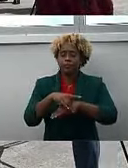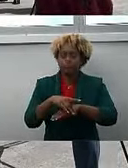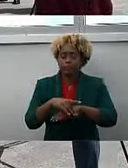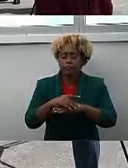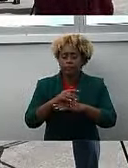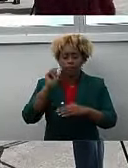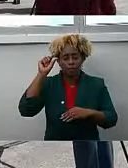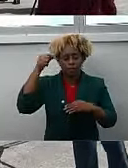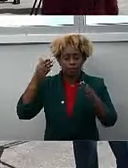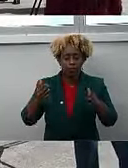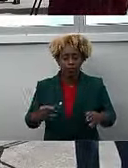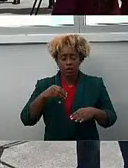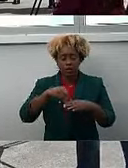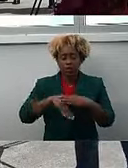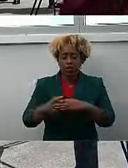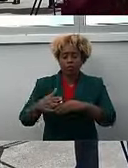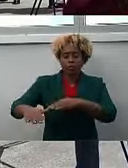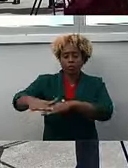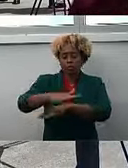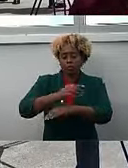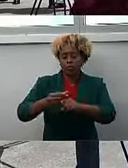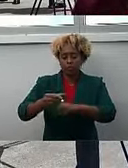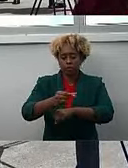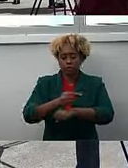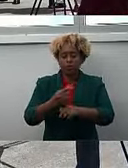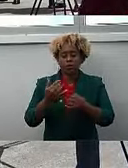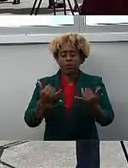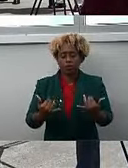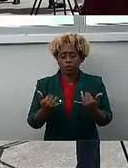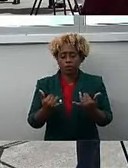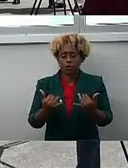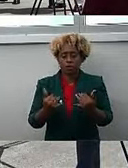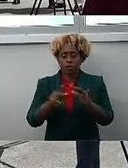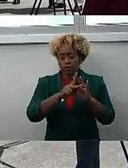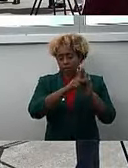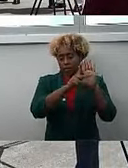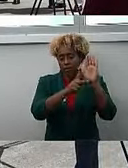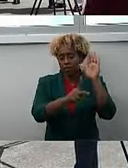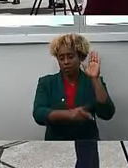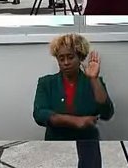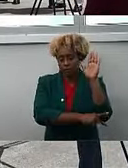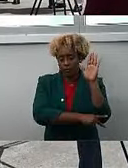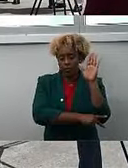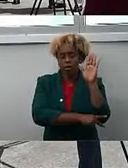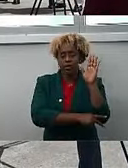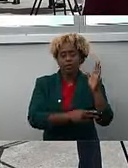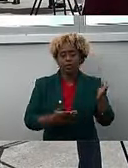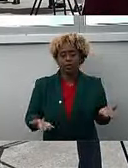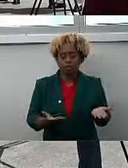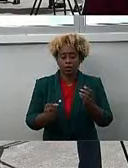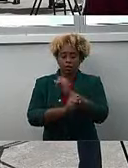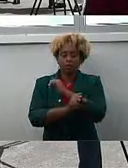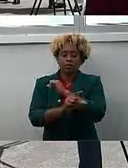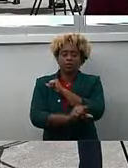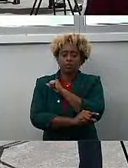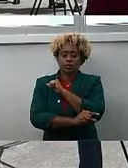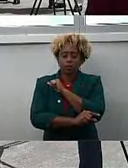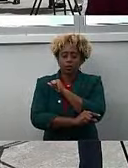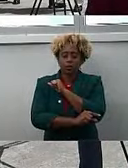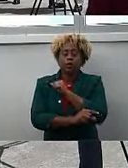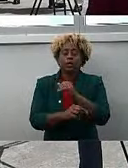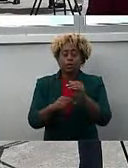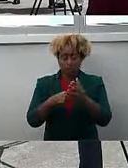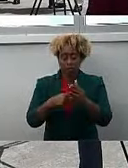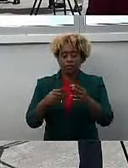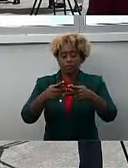and over Grenada, do hereby appoint the Parliament Chamber at Monkwell in the town of St. George as the place where